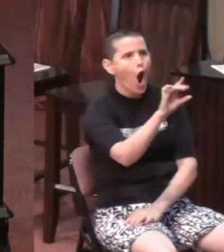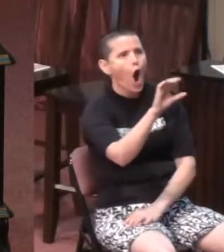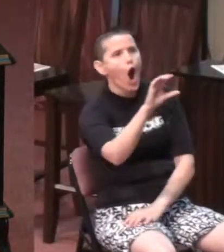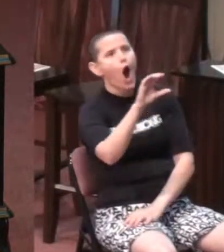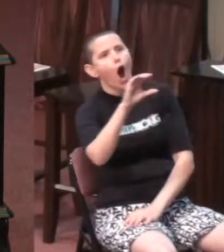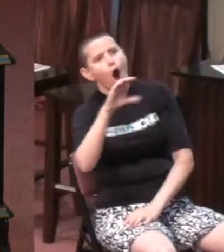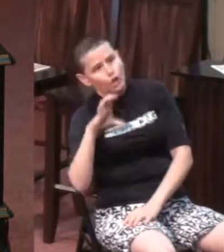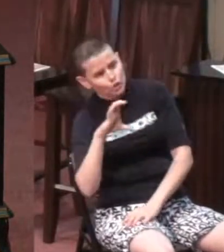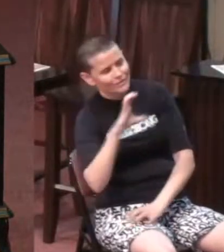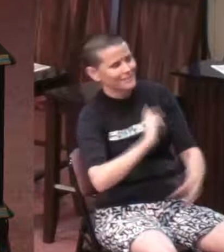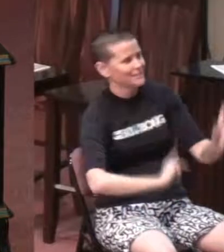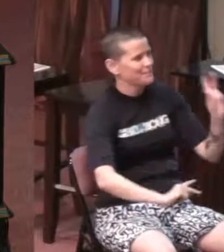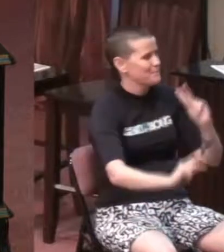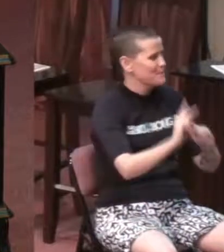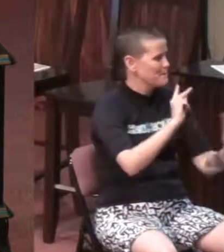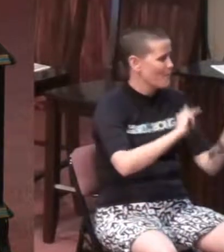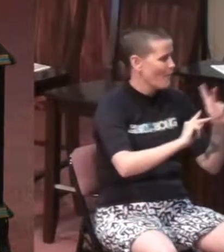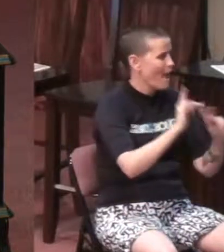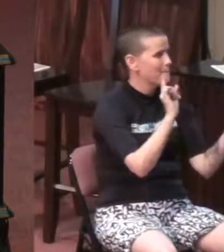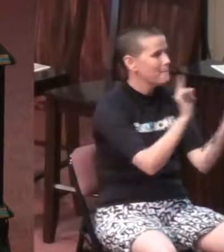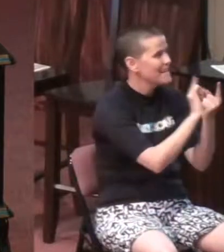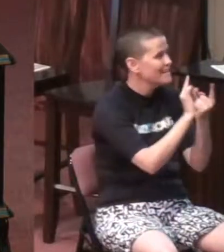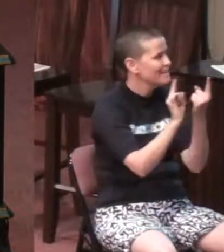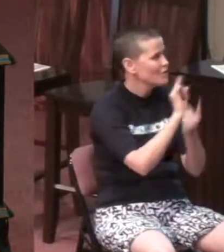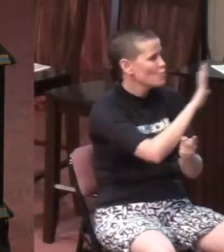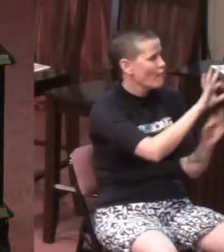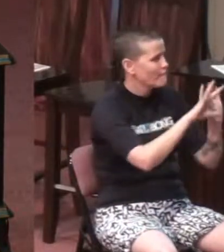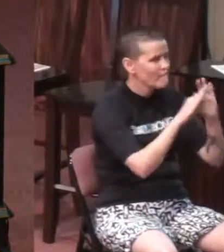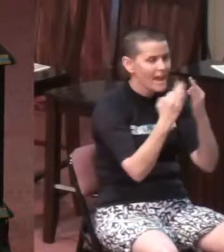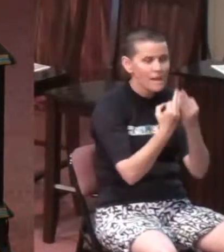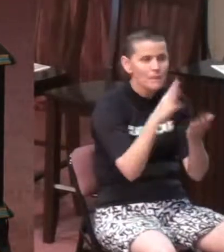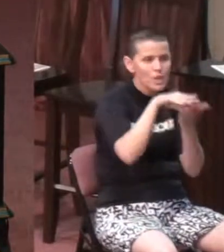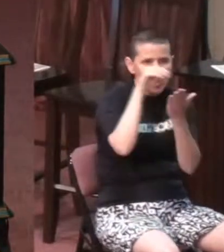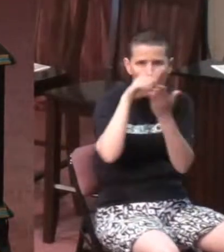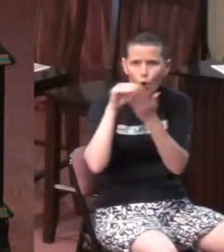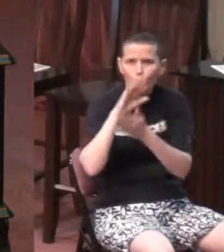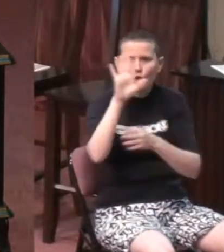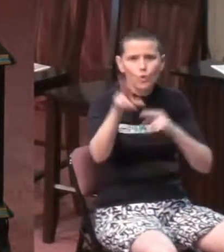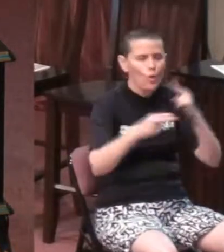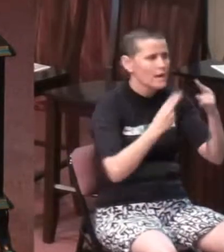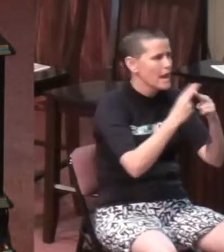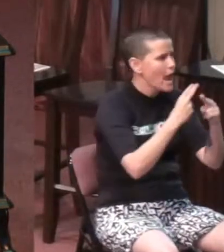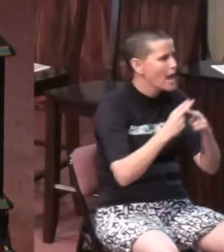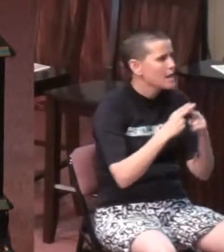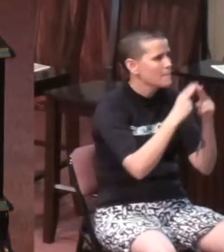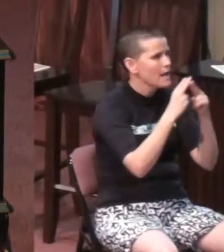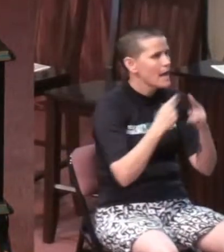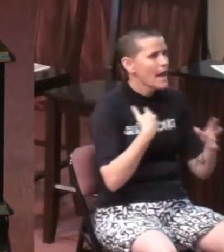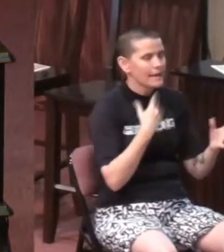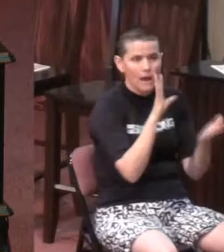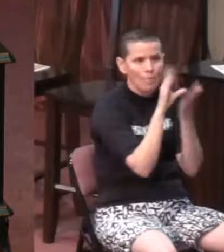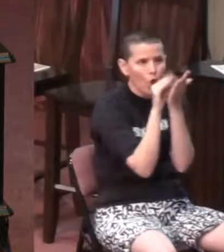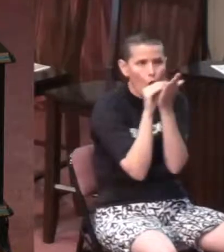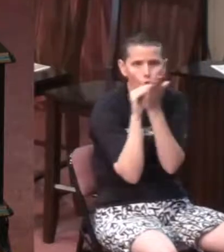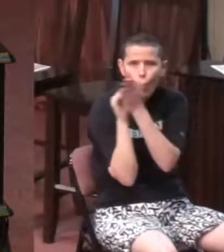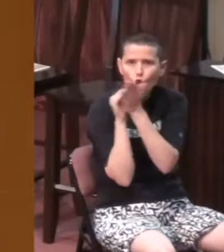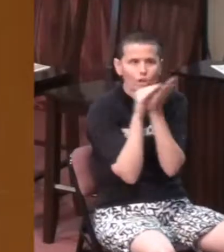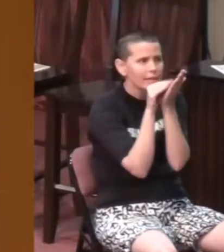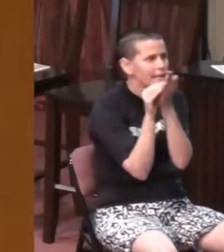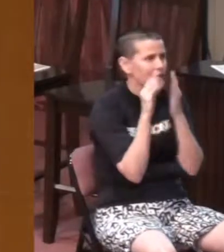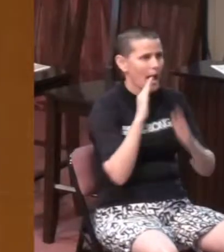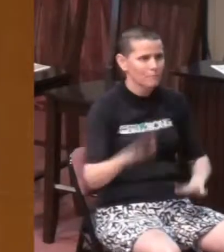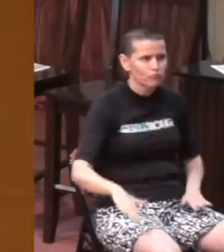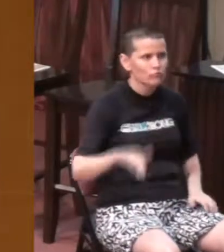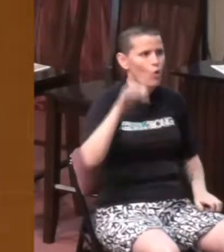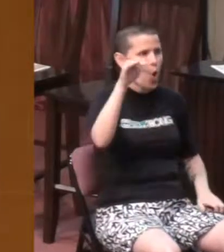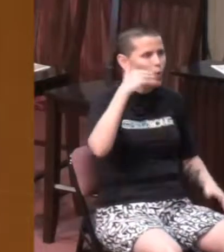and all of the transformation that your life has walked through and come through. And I've done that to the best of my capacity, and I'm still learning and growing, and I thank you all